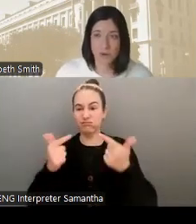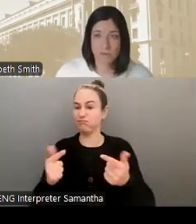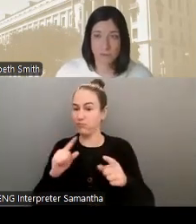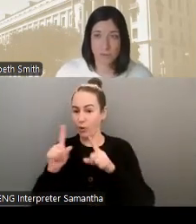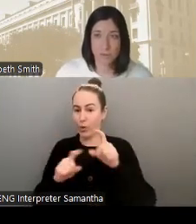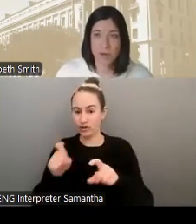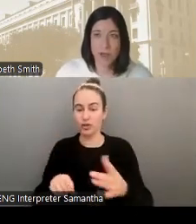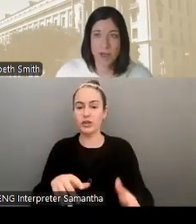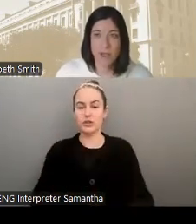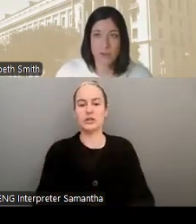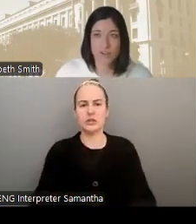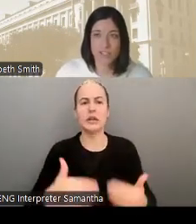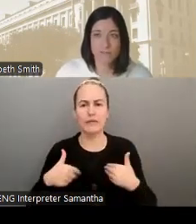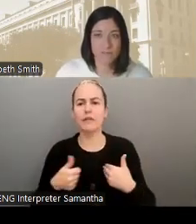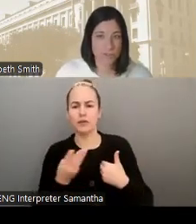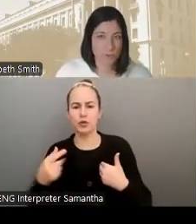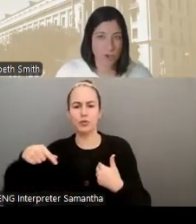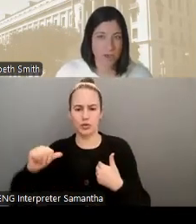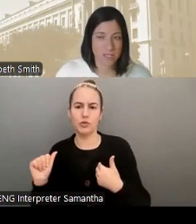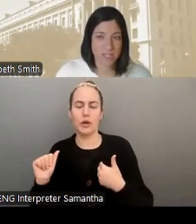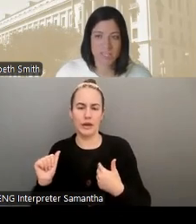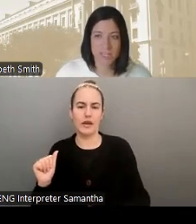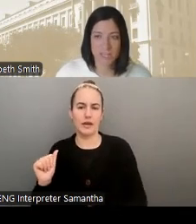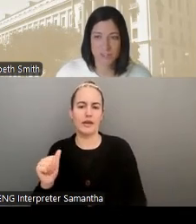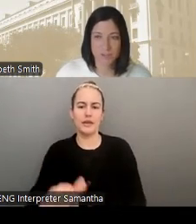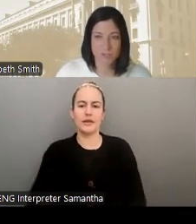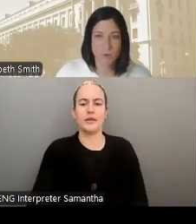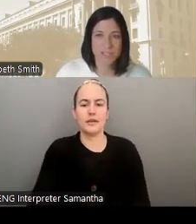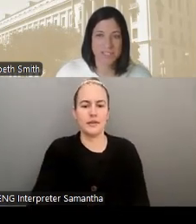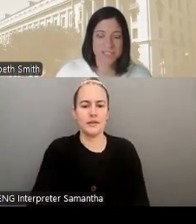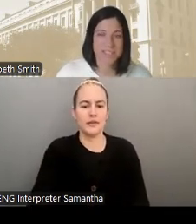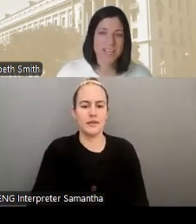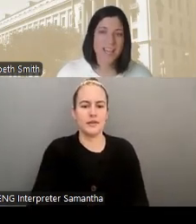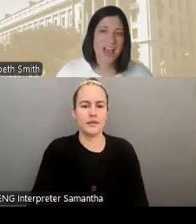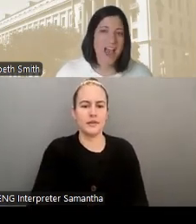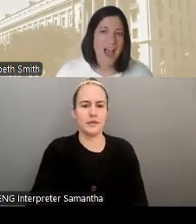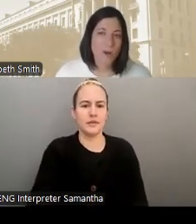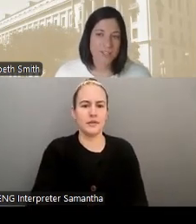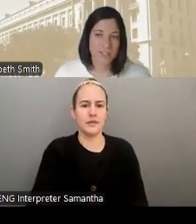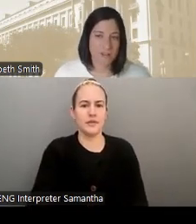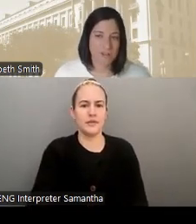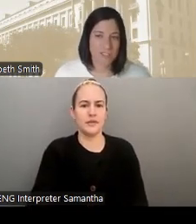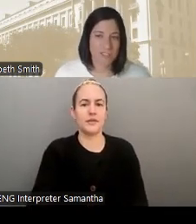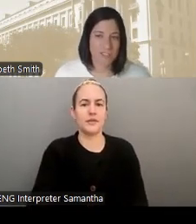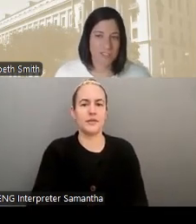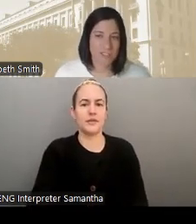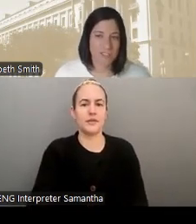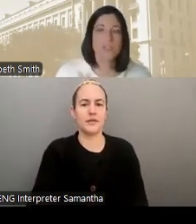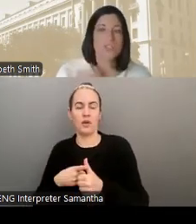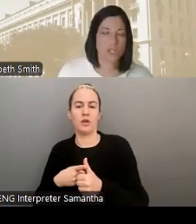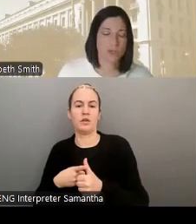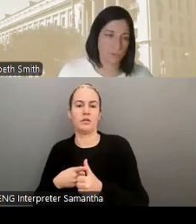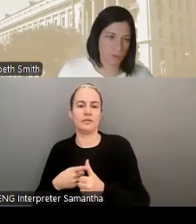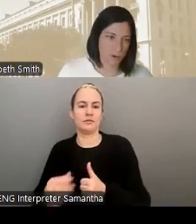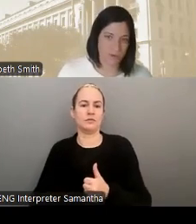that there are a few. I'll address the first one, and I think it actually appears twice, is how do